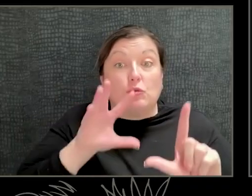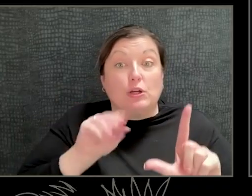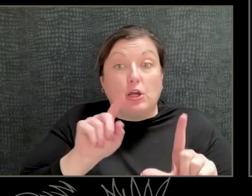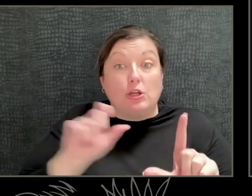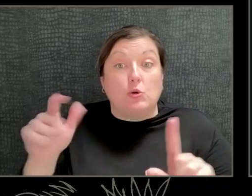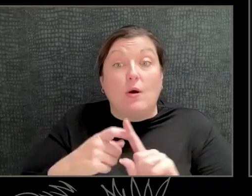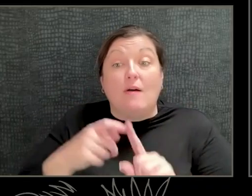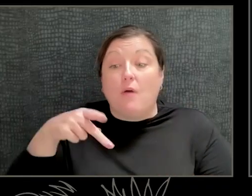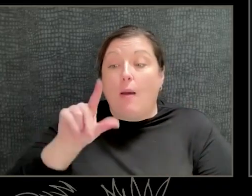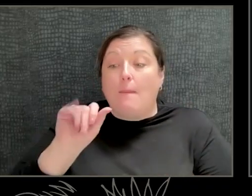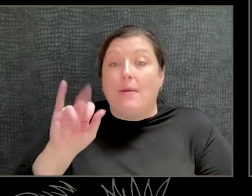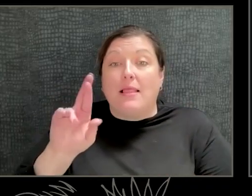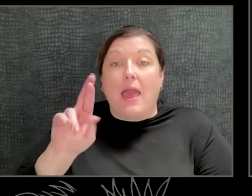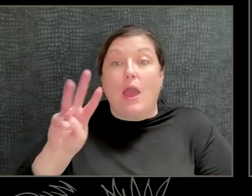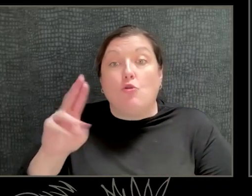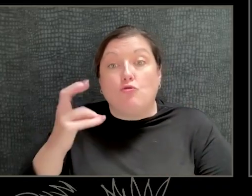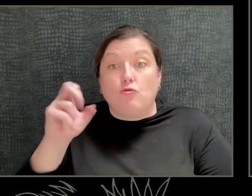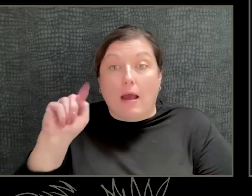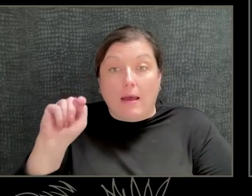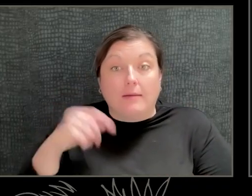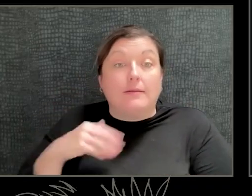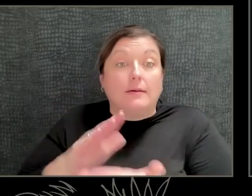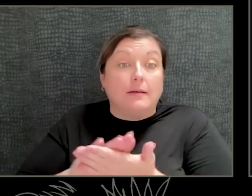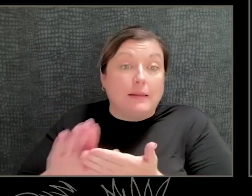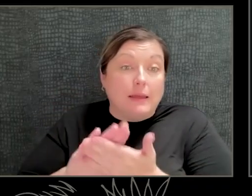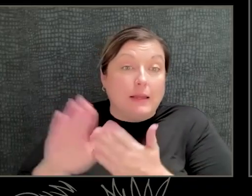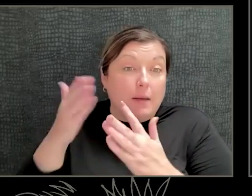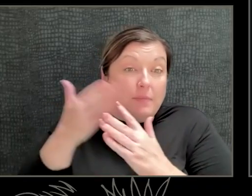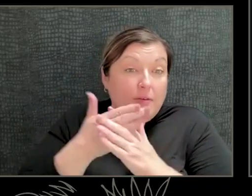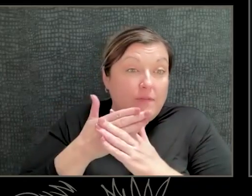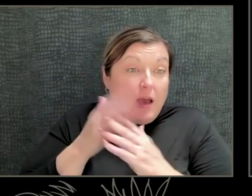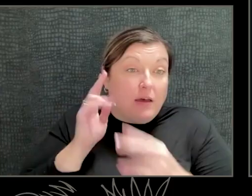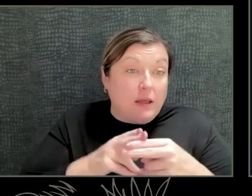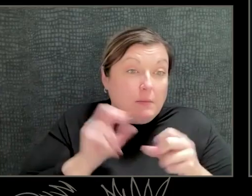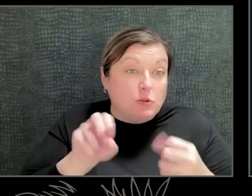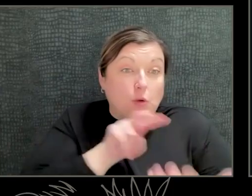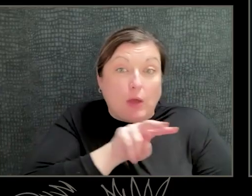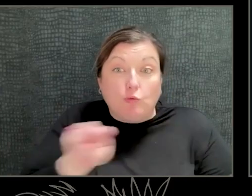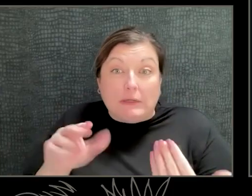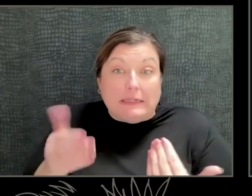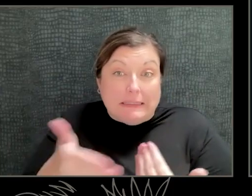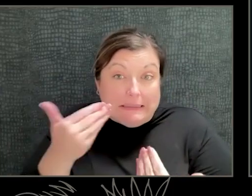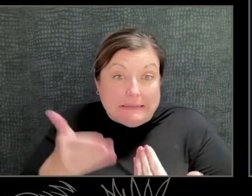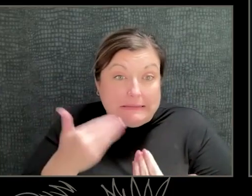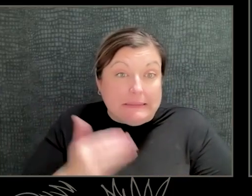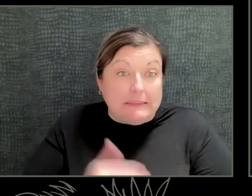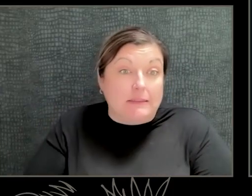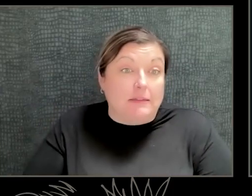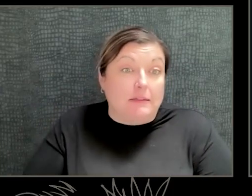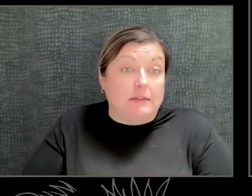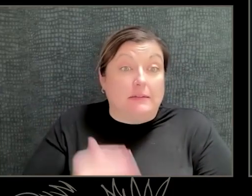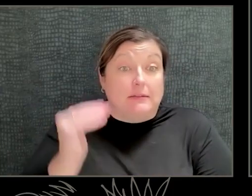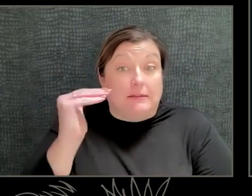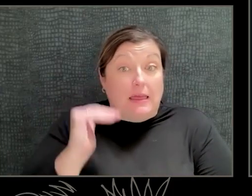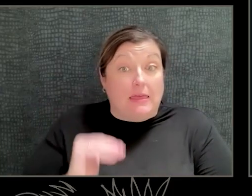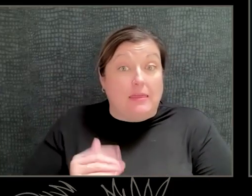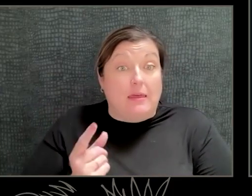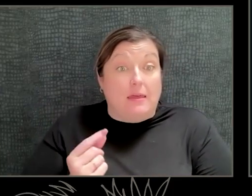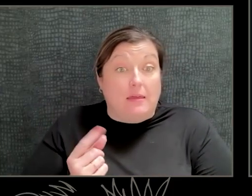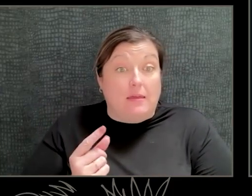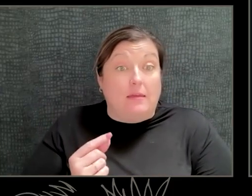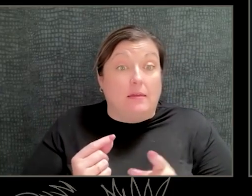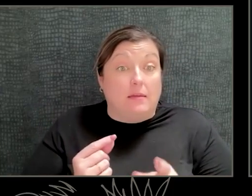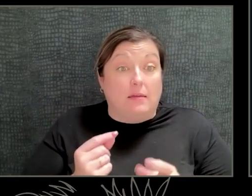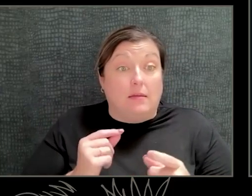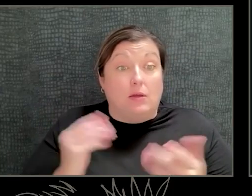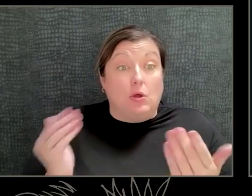Playwright. We're just going to go ahead and clean up the file name a little bit so it's more readable, and then all we have to do is assert that the